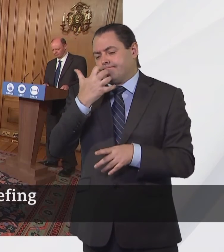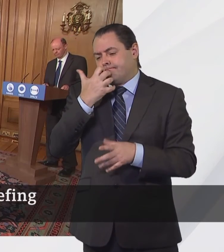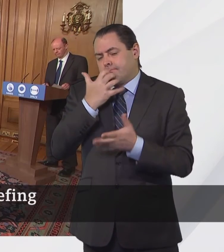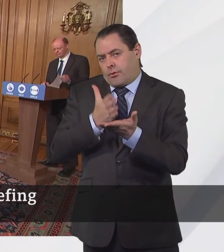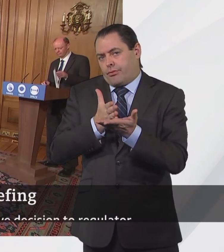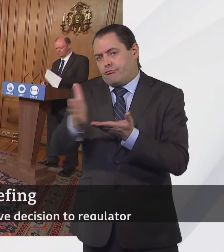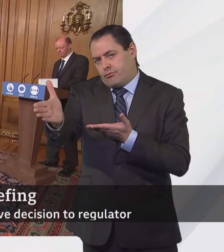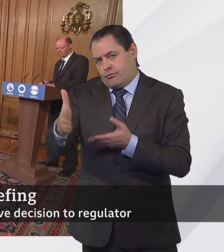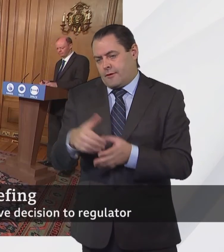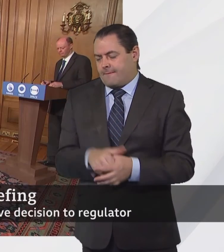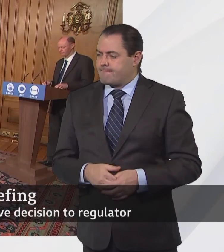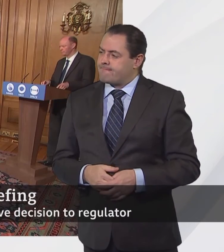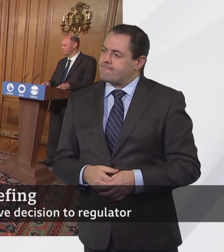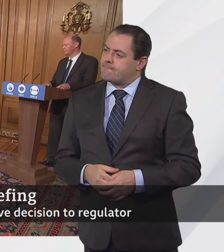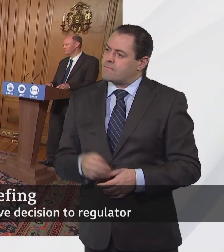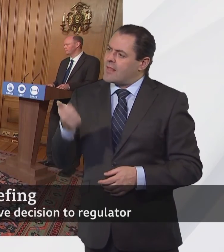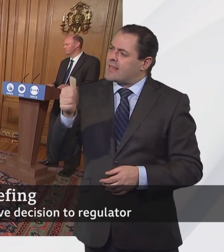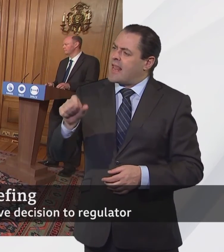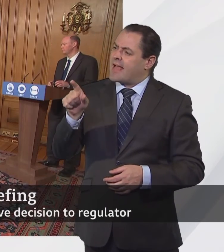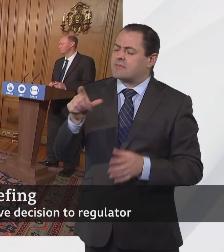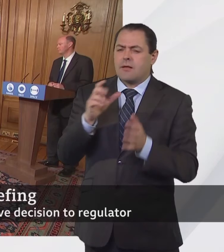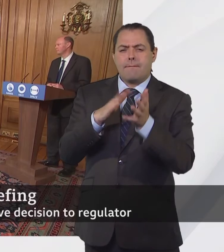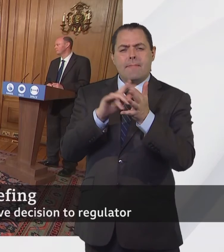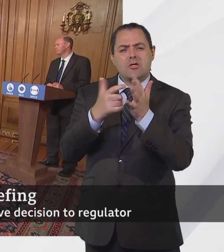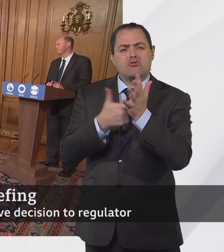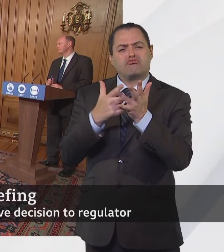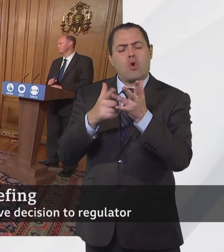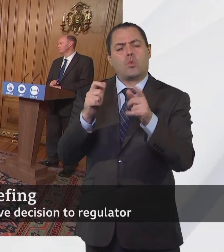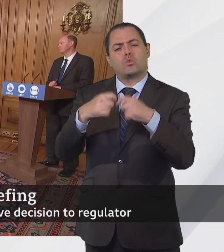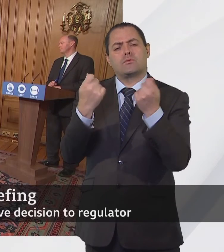Dominic Yateman, Metro.